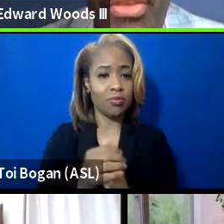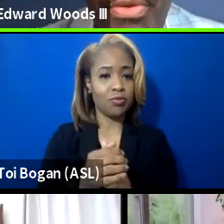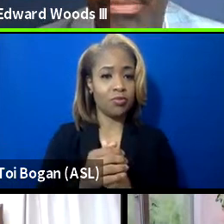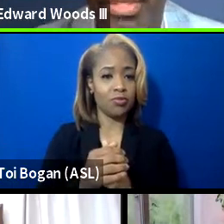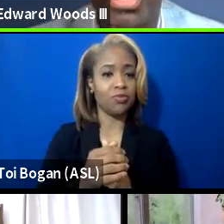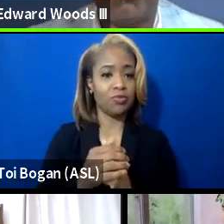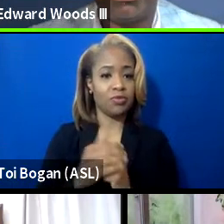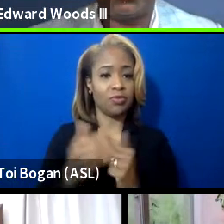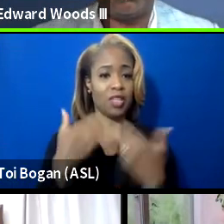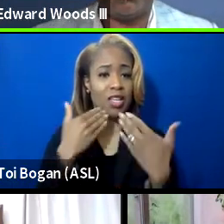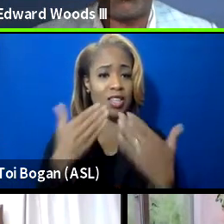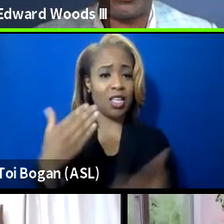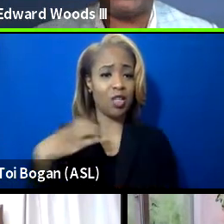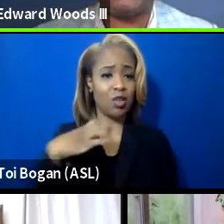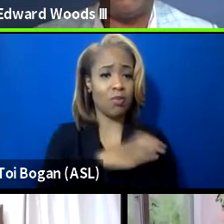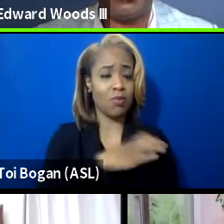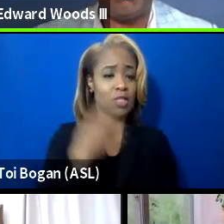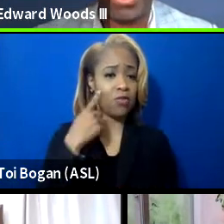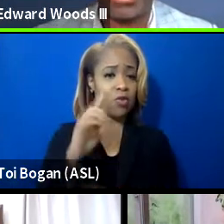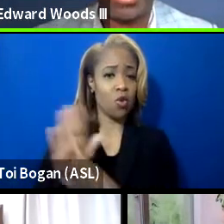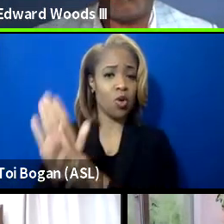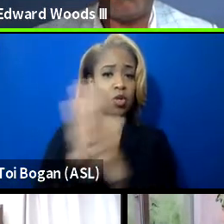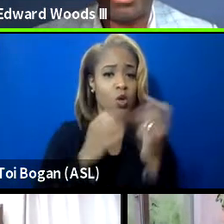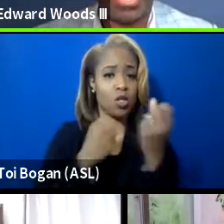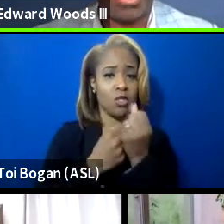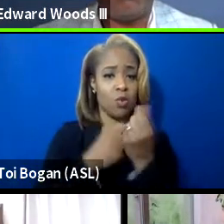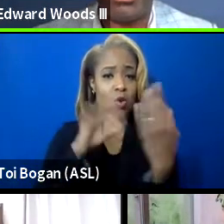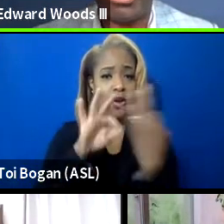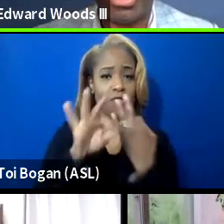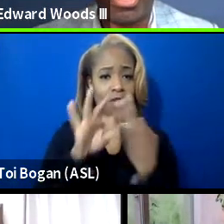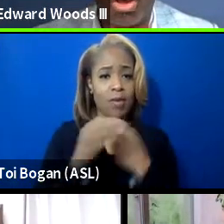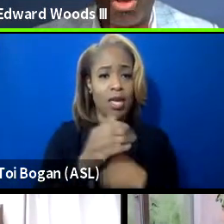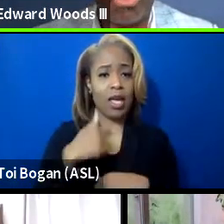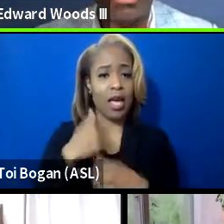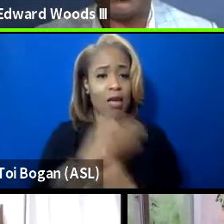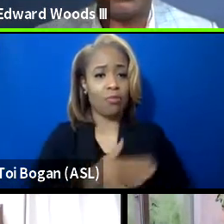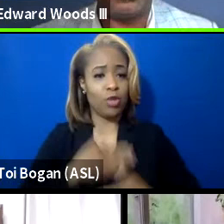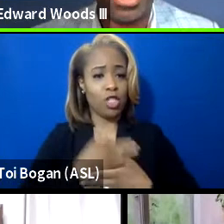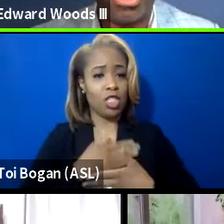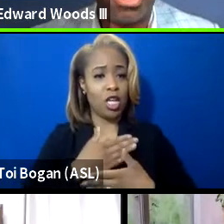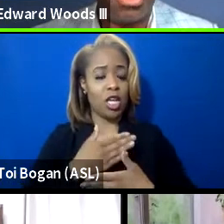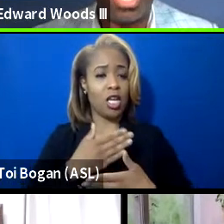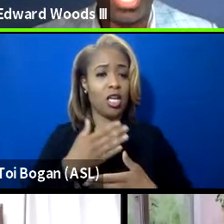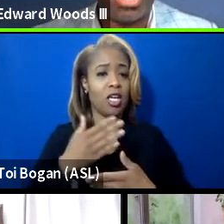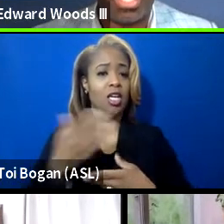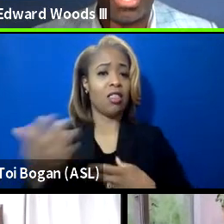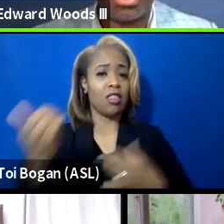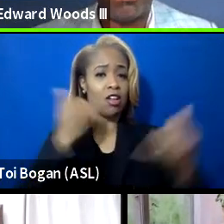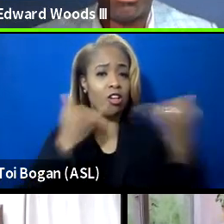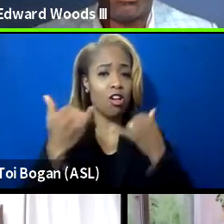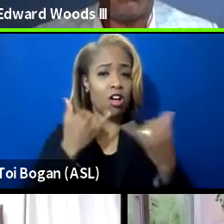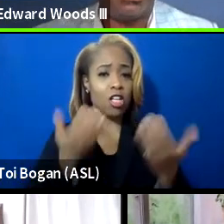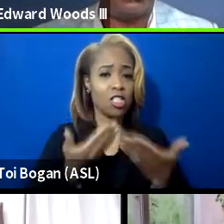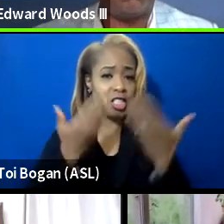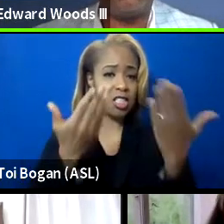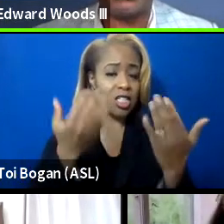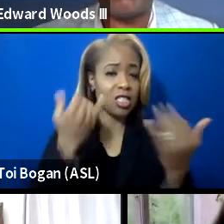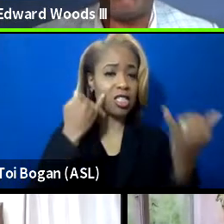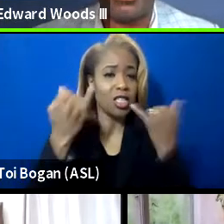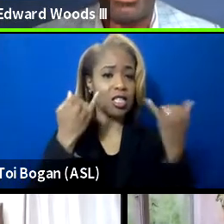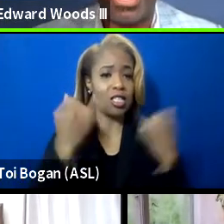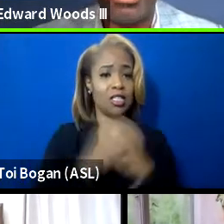just thank you, Commission, for the support and the feedback. I appreciate the calls, the suggestions, and the ideas,